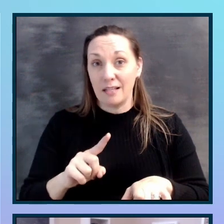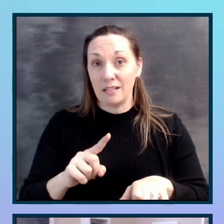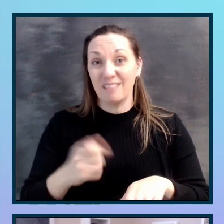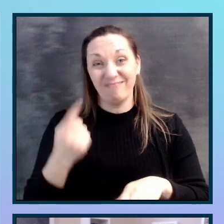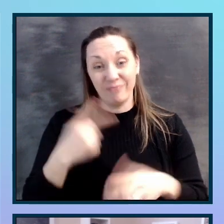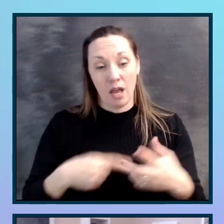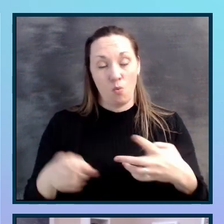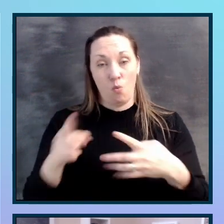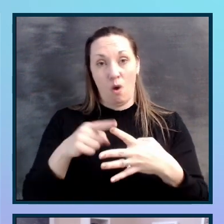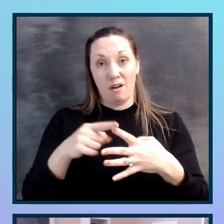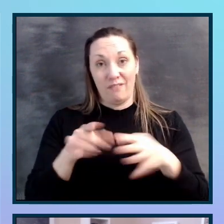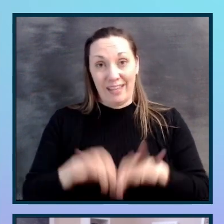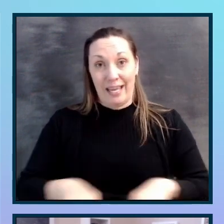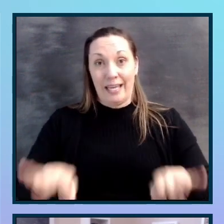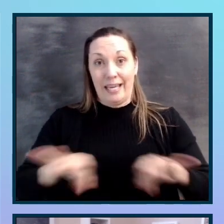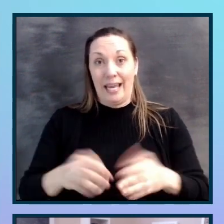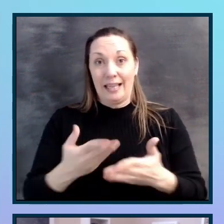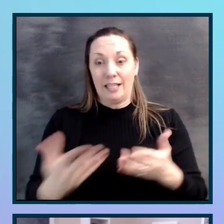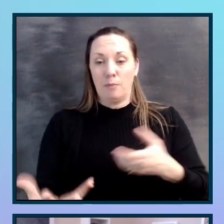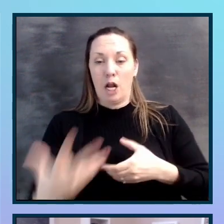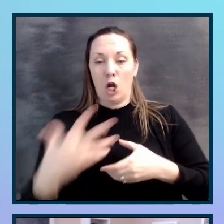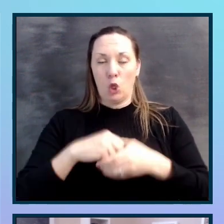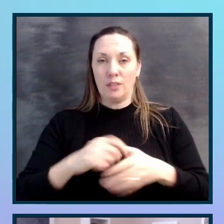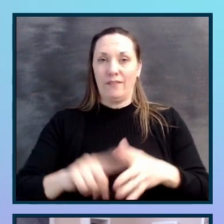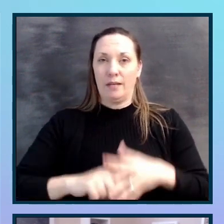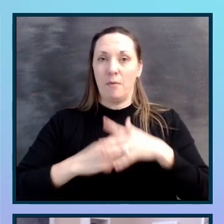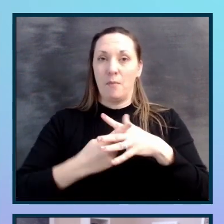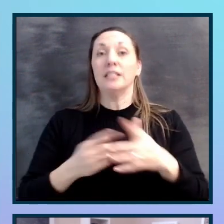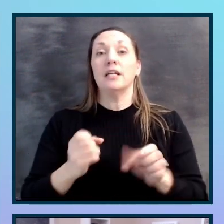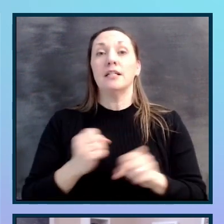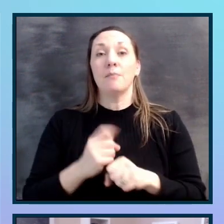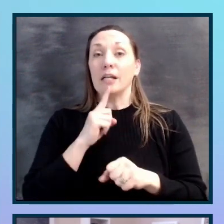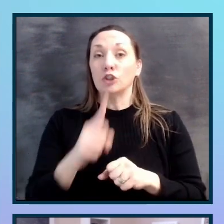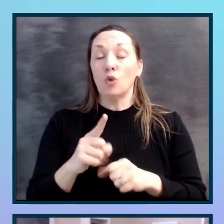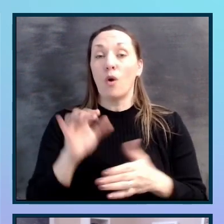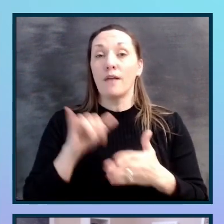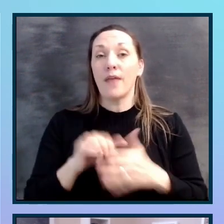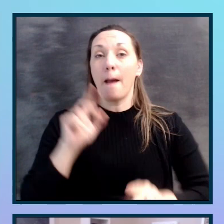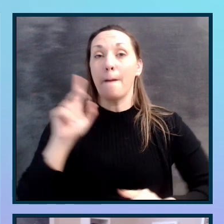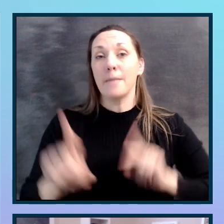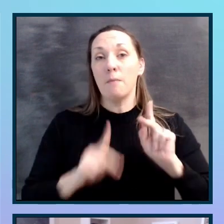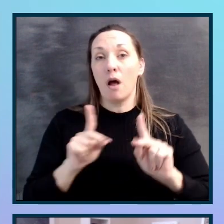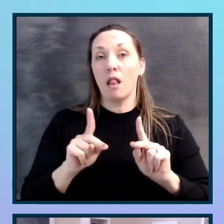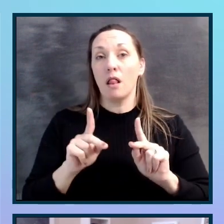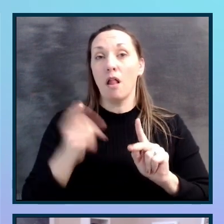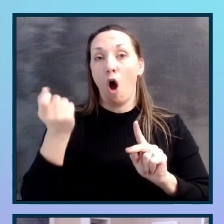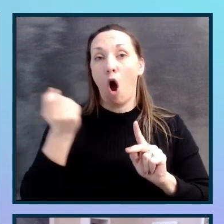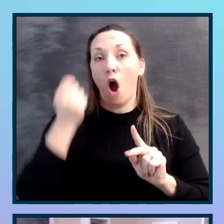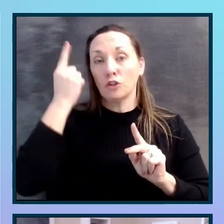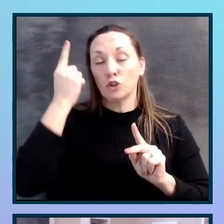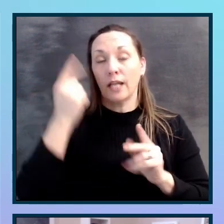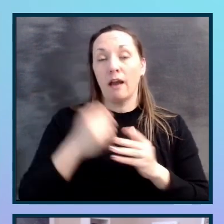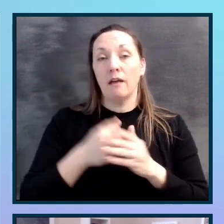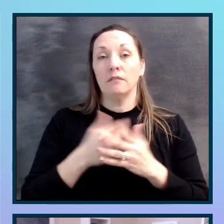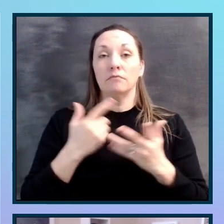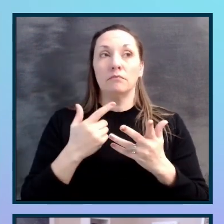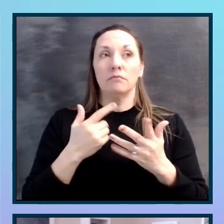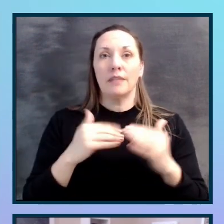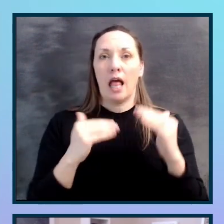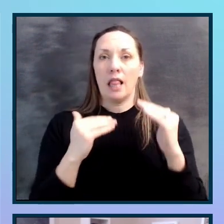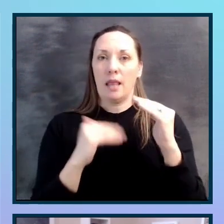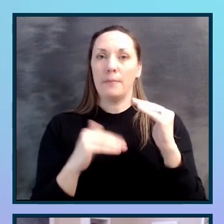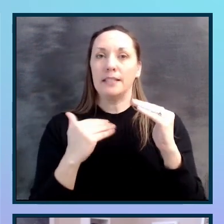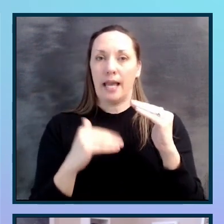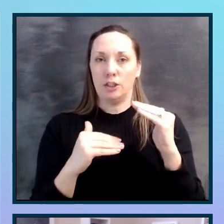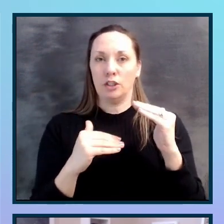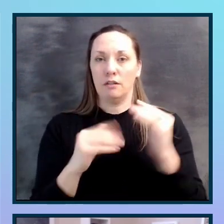things about inclusive implementation is ensuring that people understand the limitations